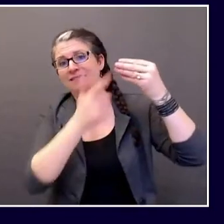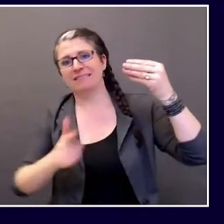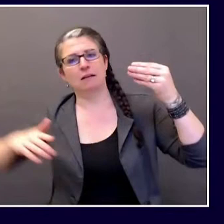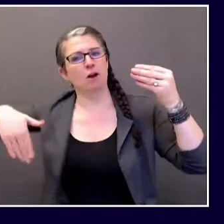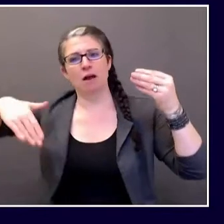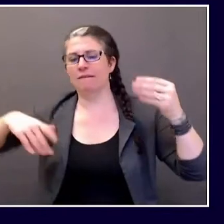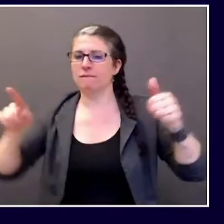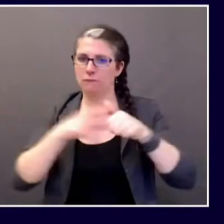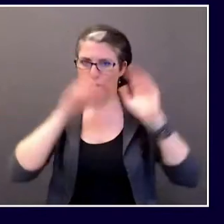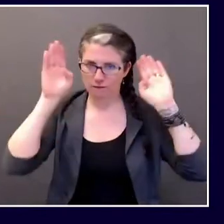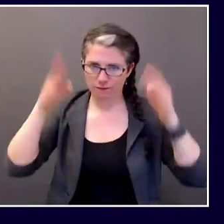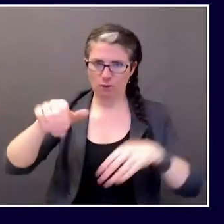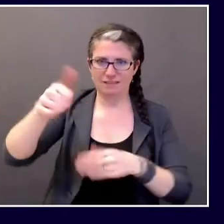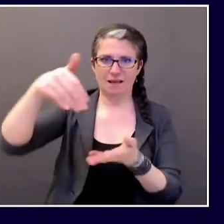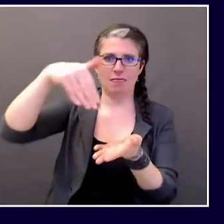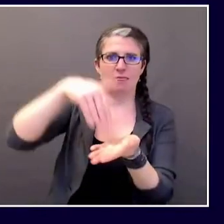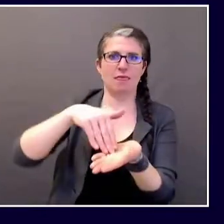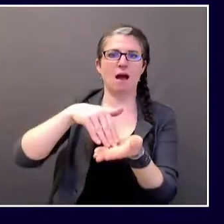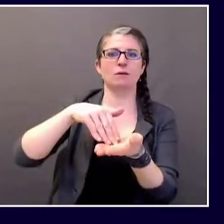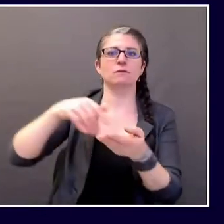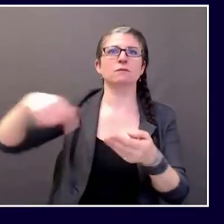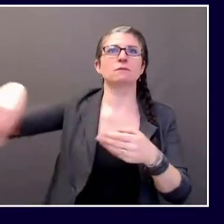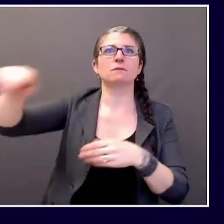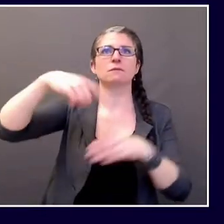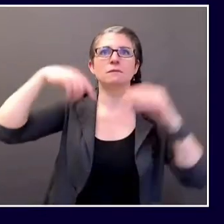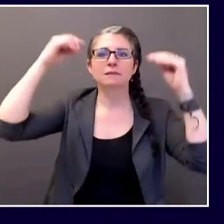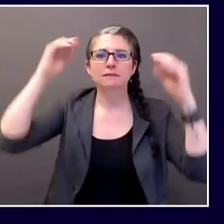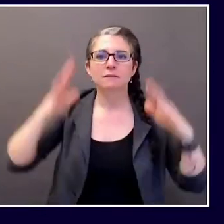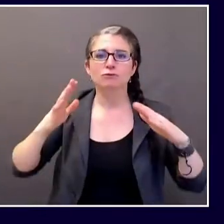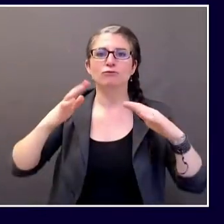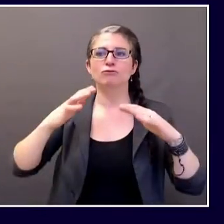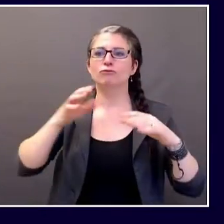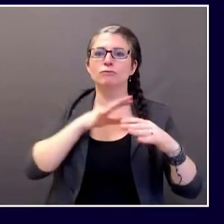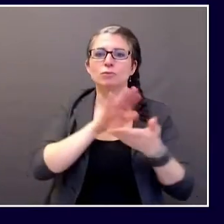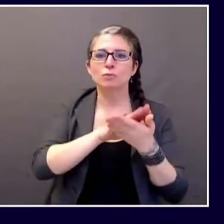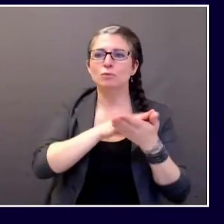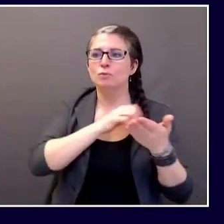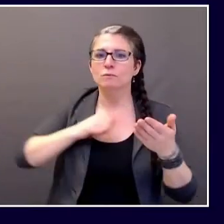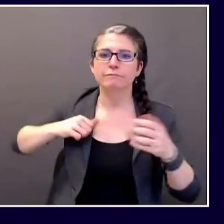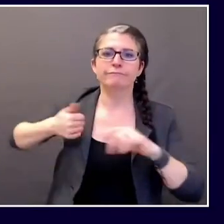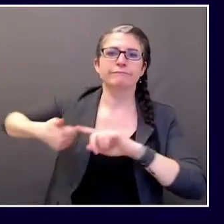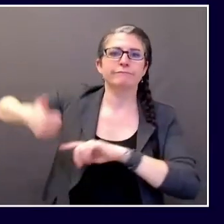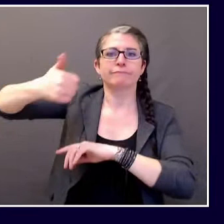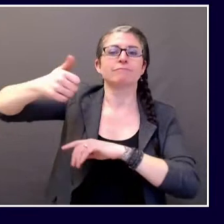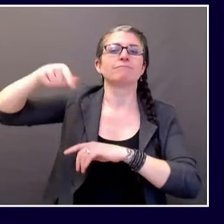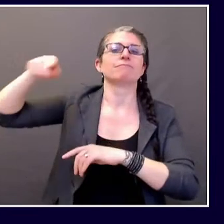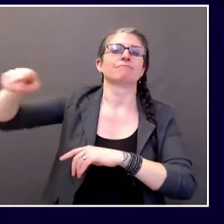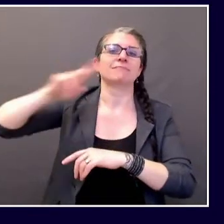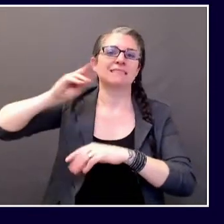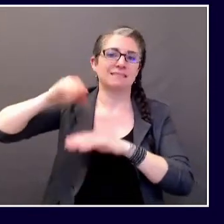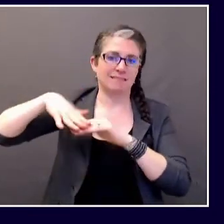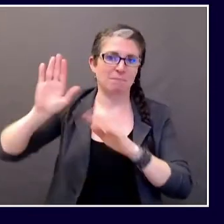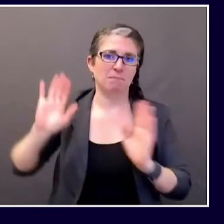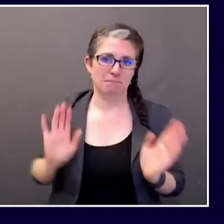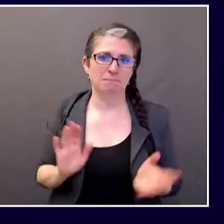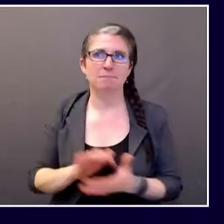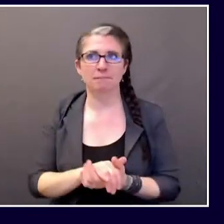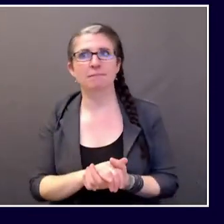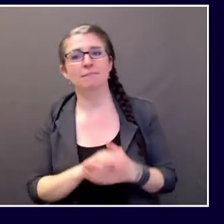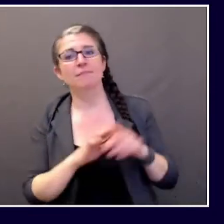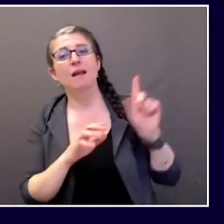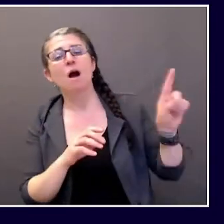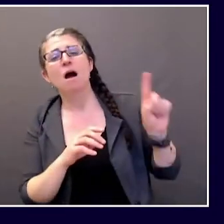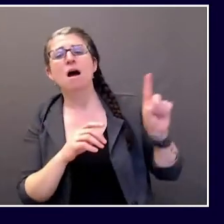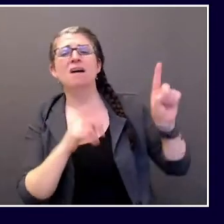the reasons the governor and Dr. Shaw previously described. Okay, one more quick question. I know there was just an announcement of